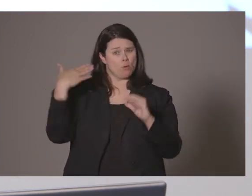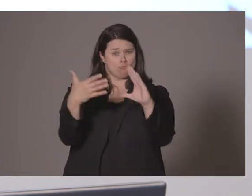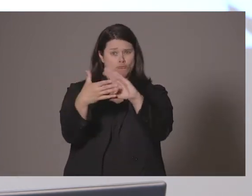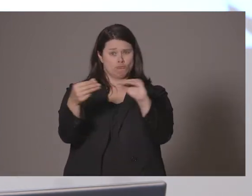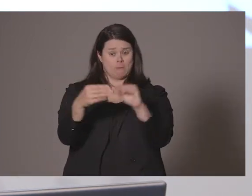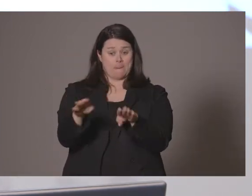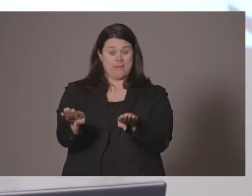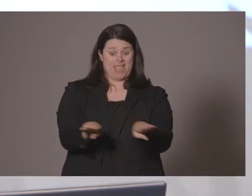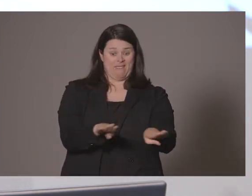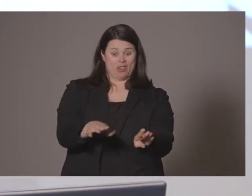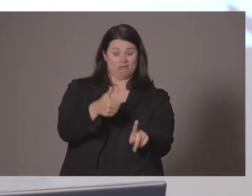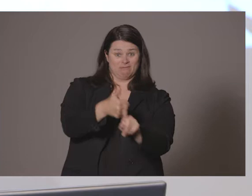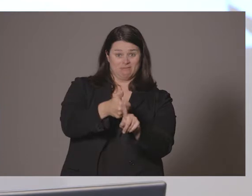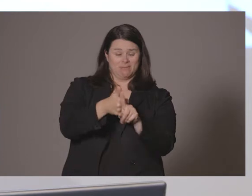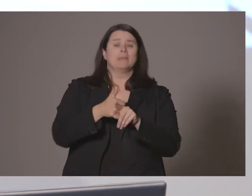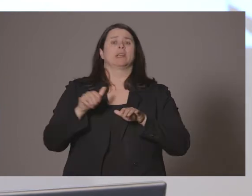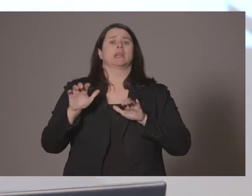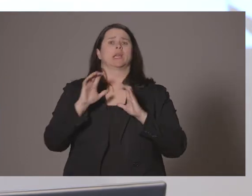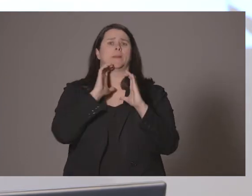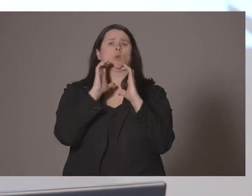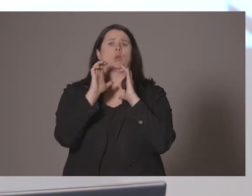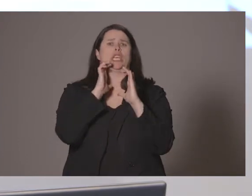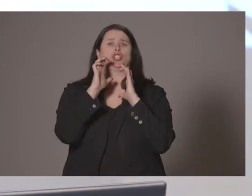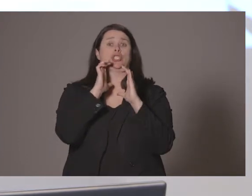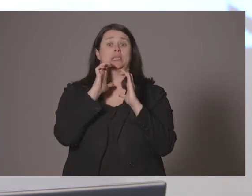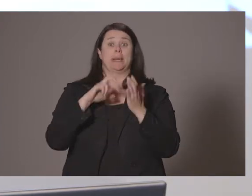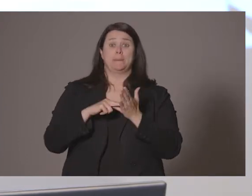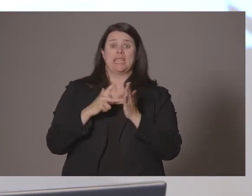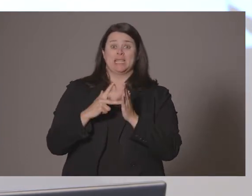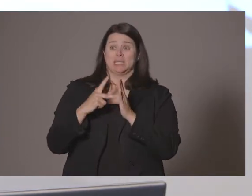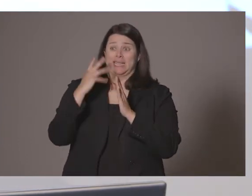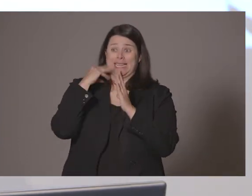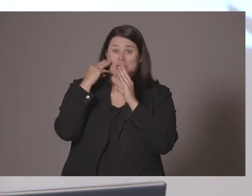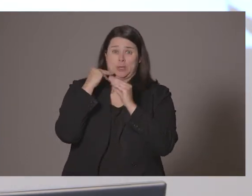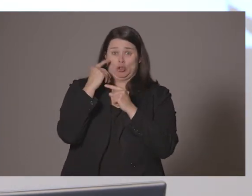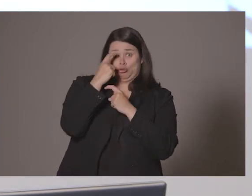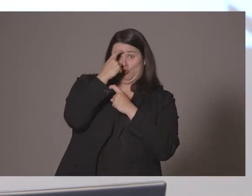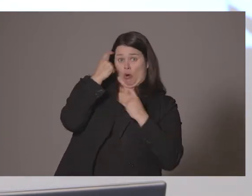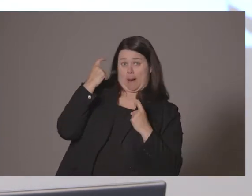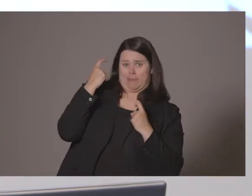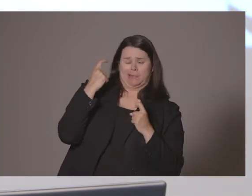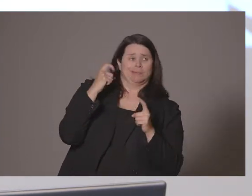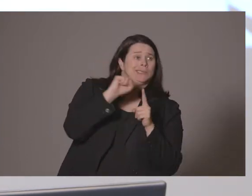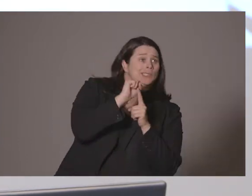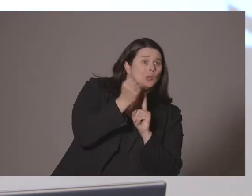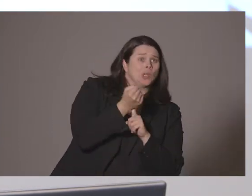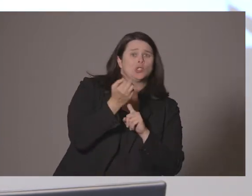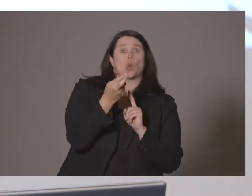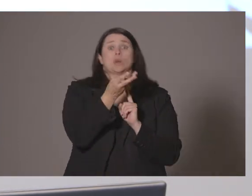to things that overwhelm somebody's ability to cope. And